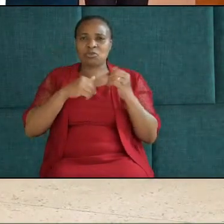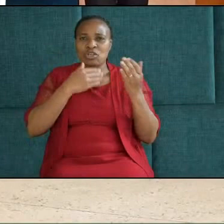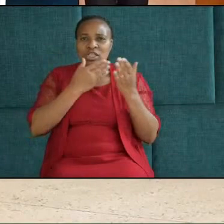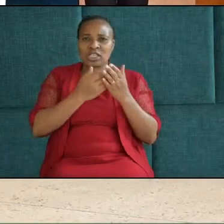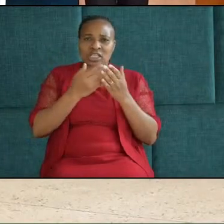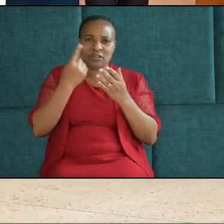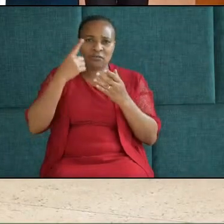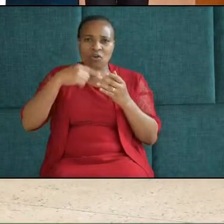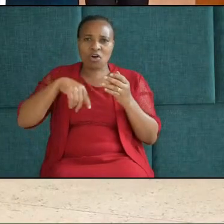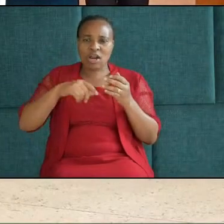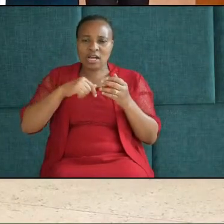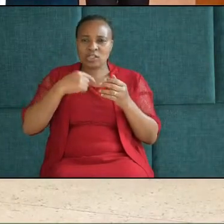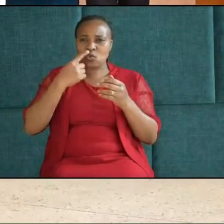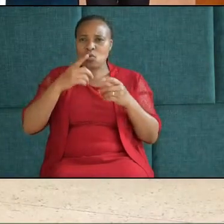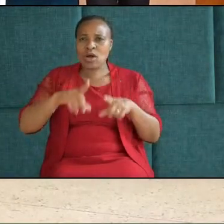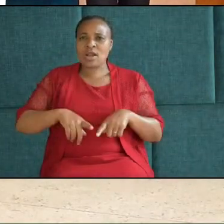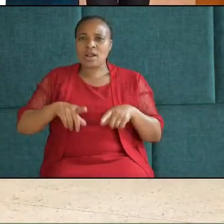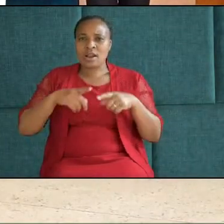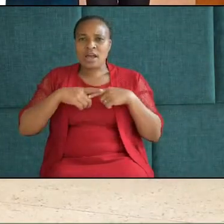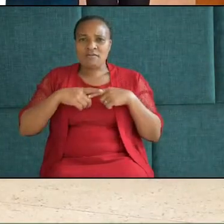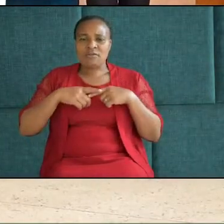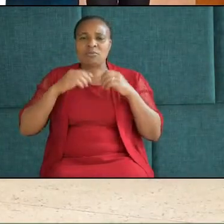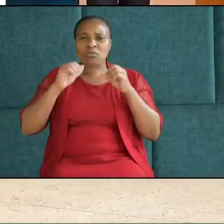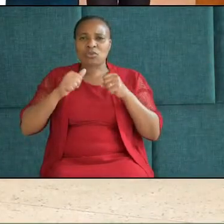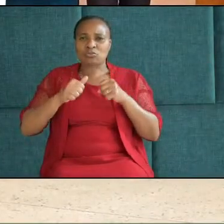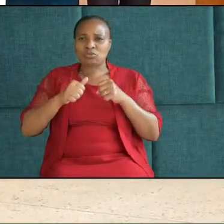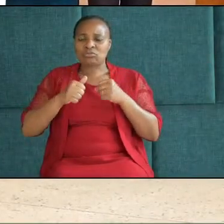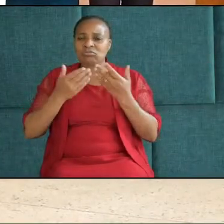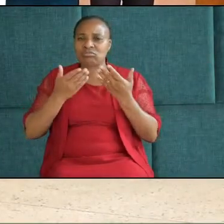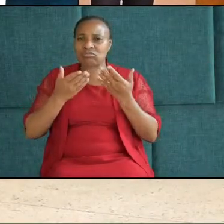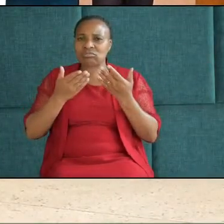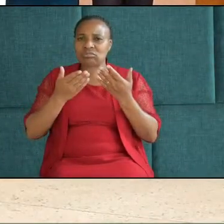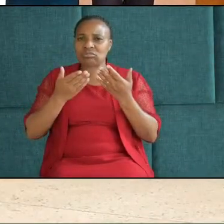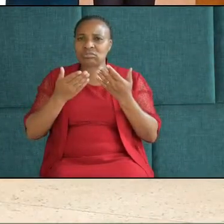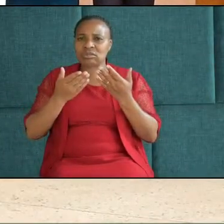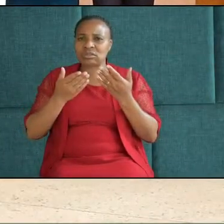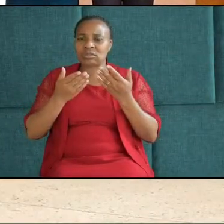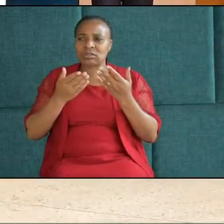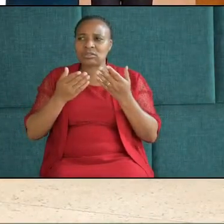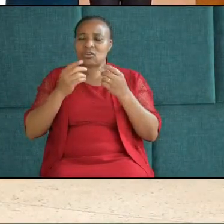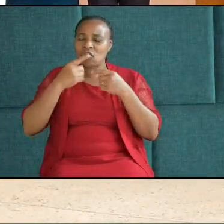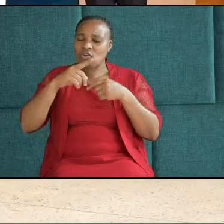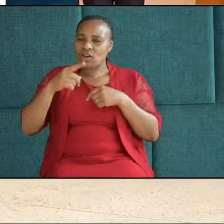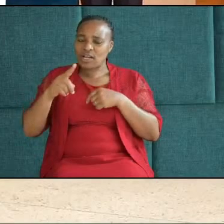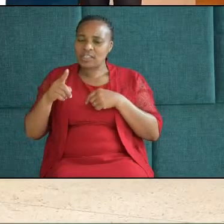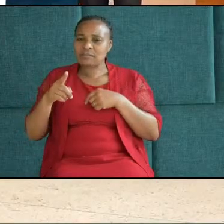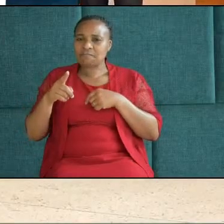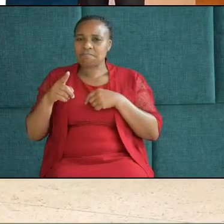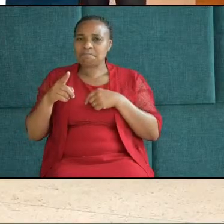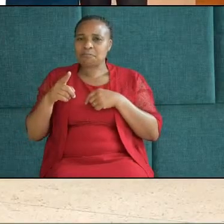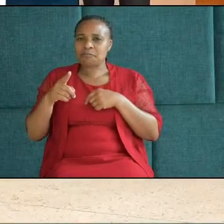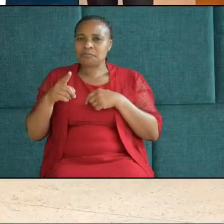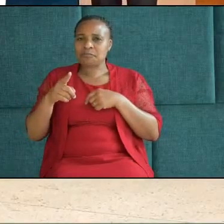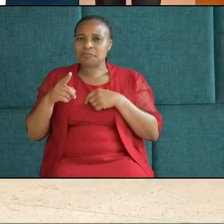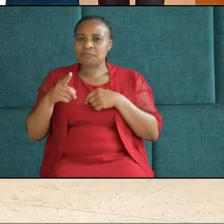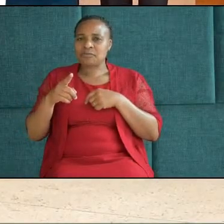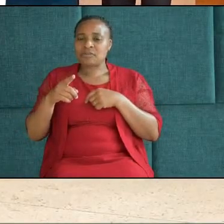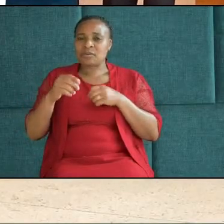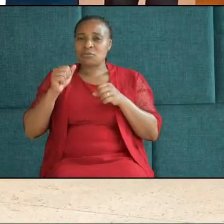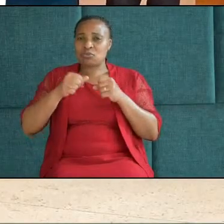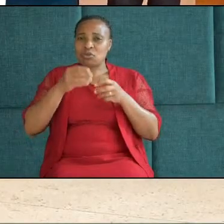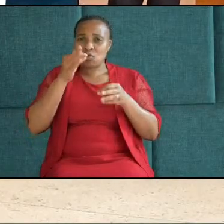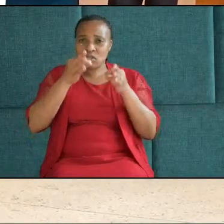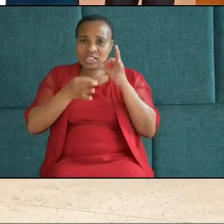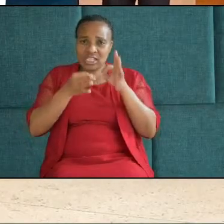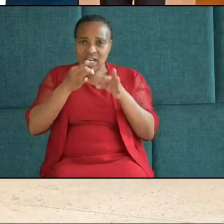us who are alive. We will be judged too. Correct. And he will take